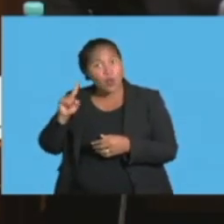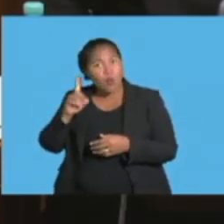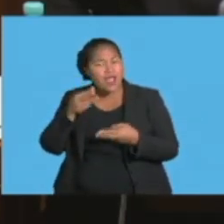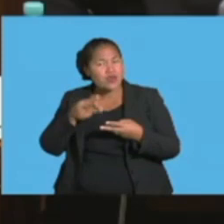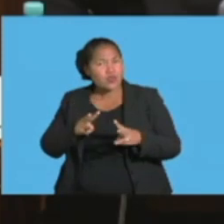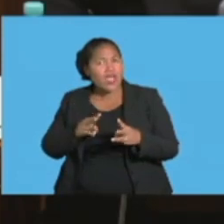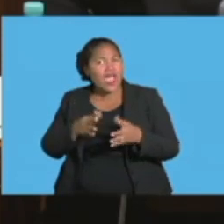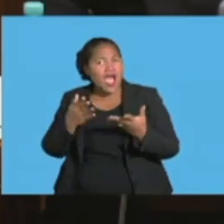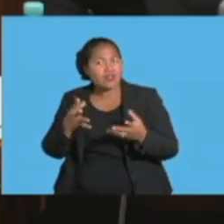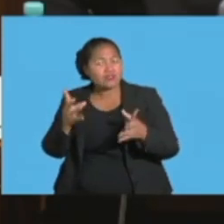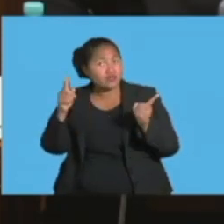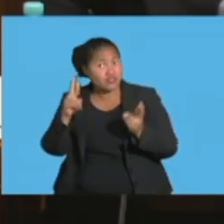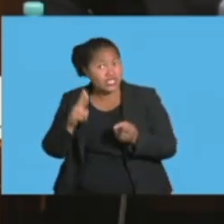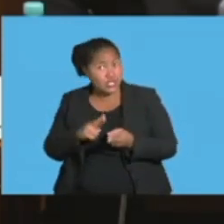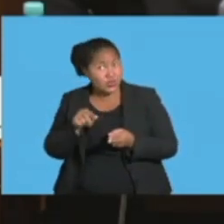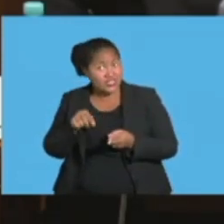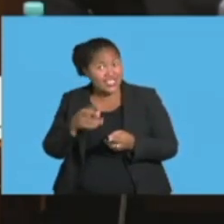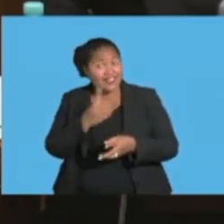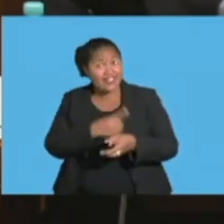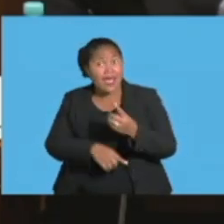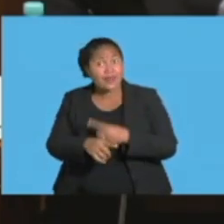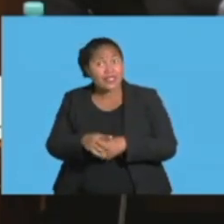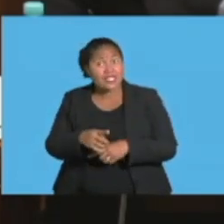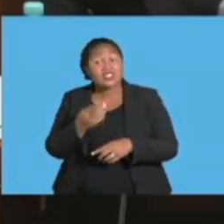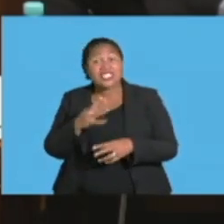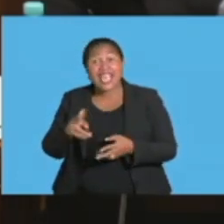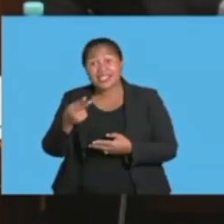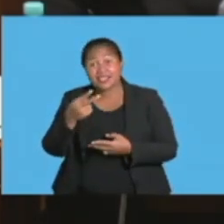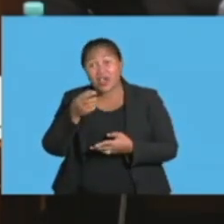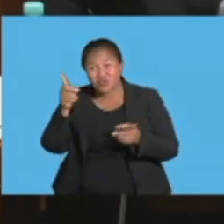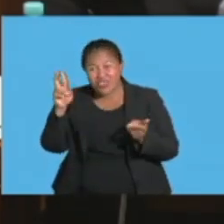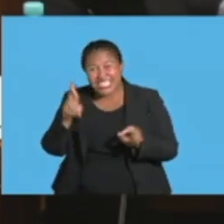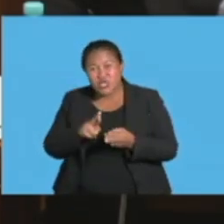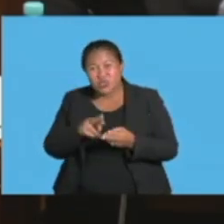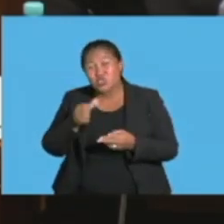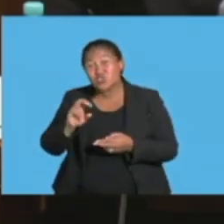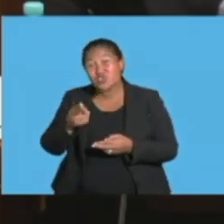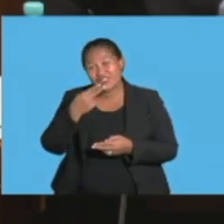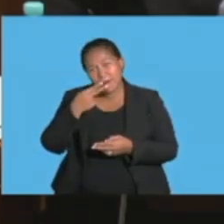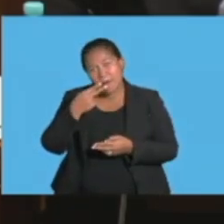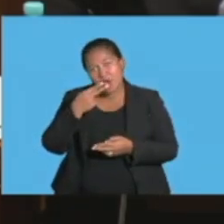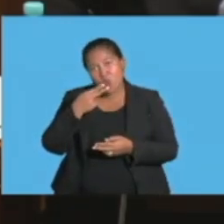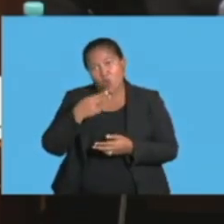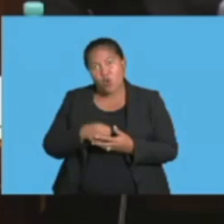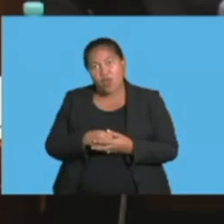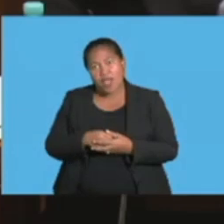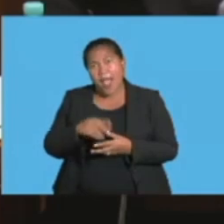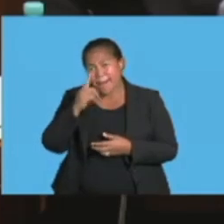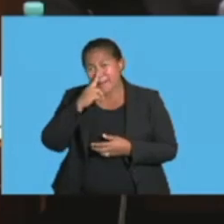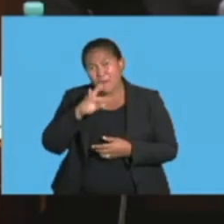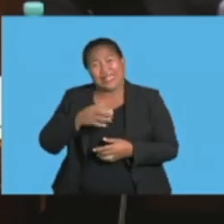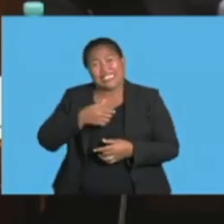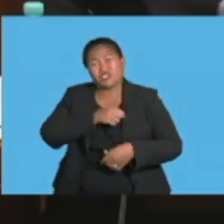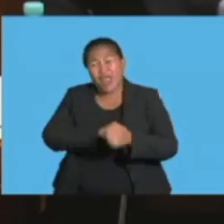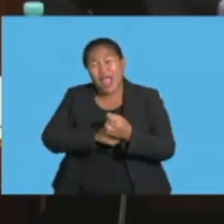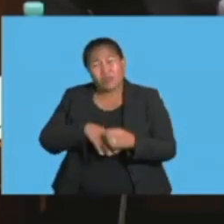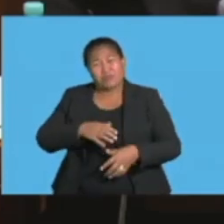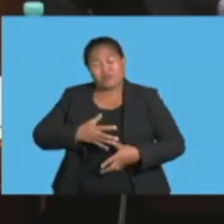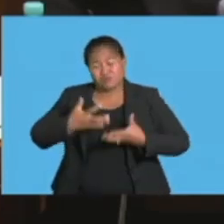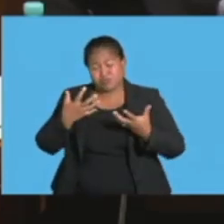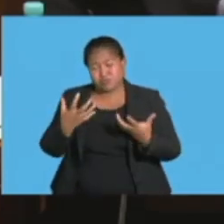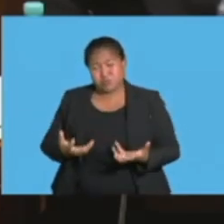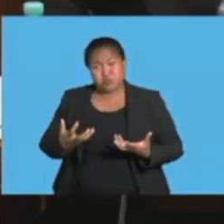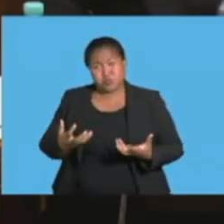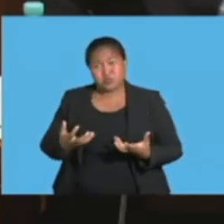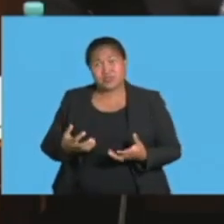bit with diabetes and also with tobacco use, we still continue to struggle with overweight, obesity,